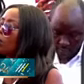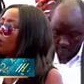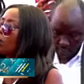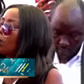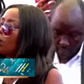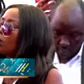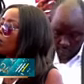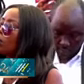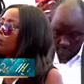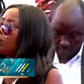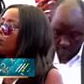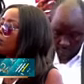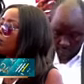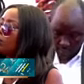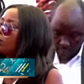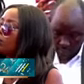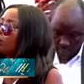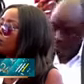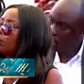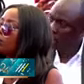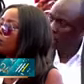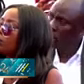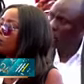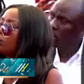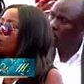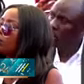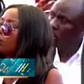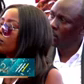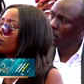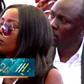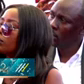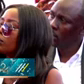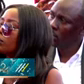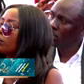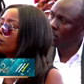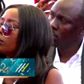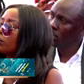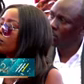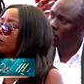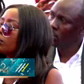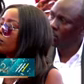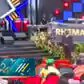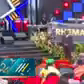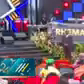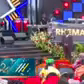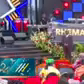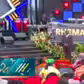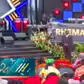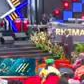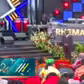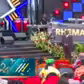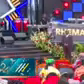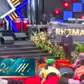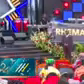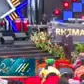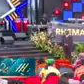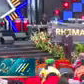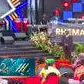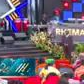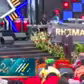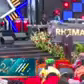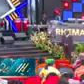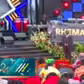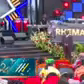visit the evil altar if you are not ready to go through that route you can never smell the